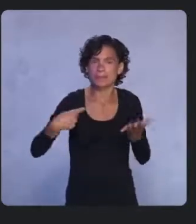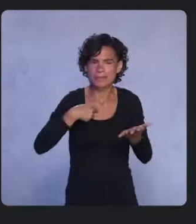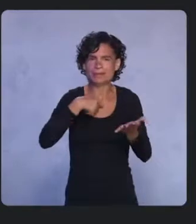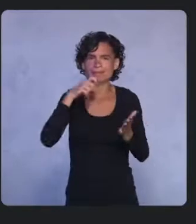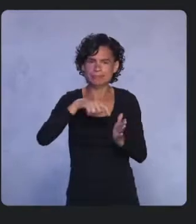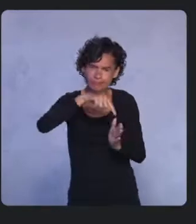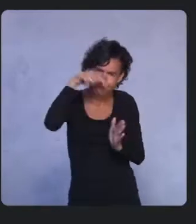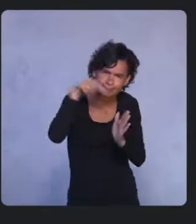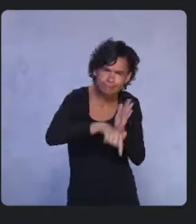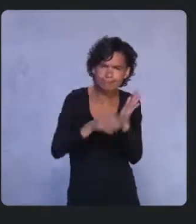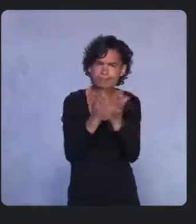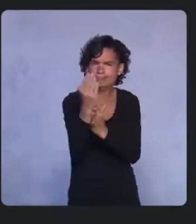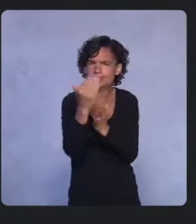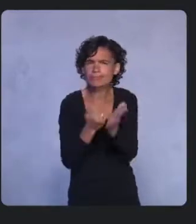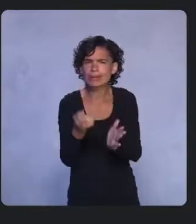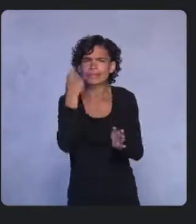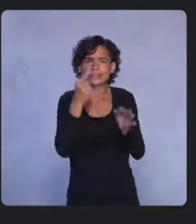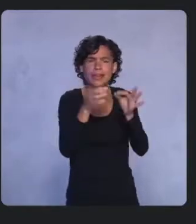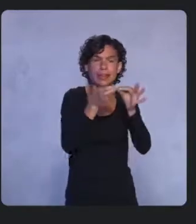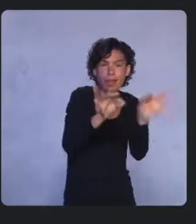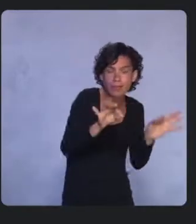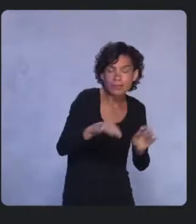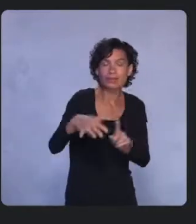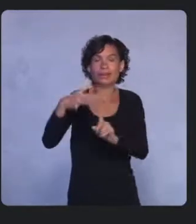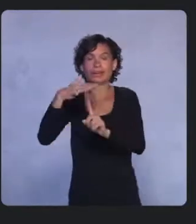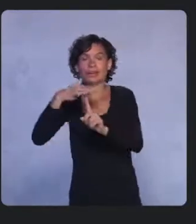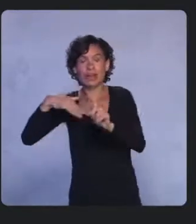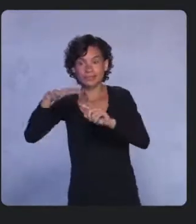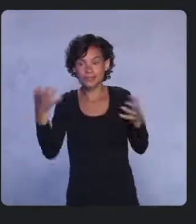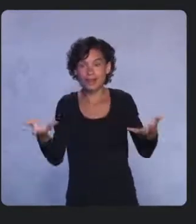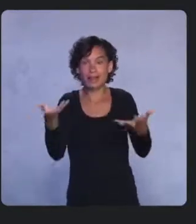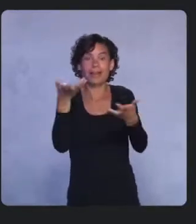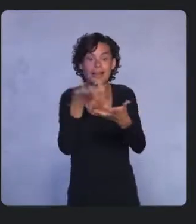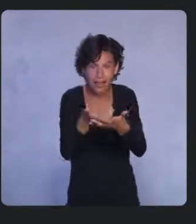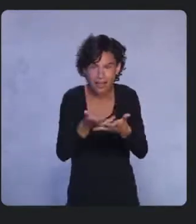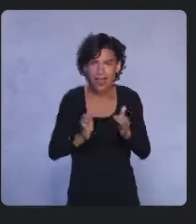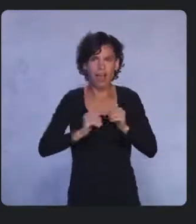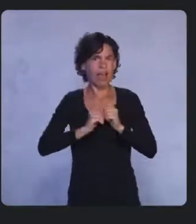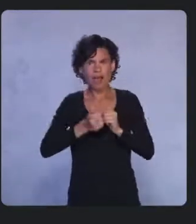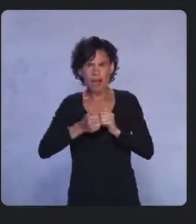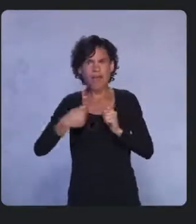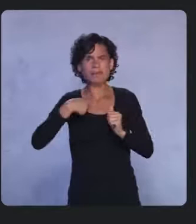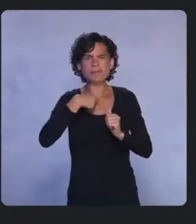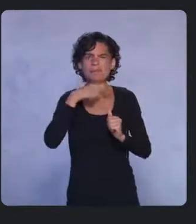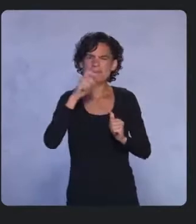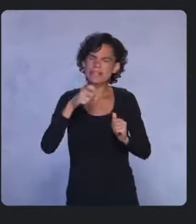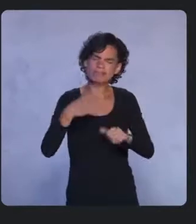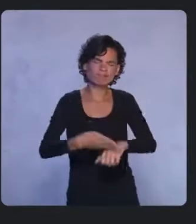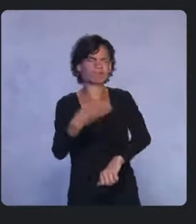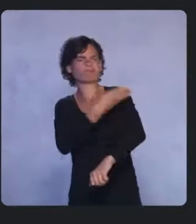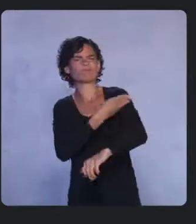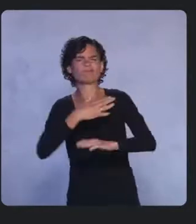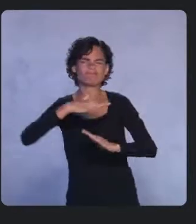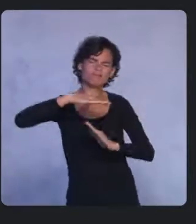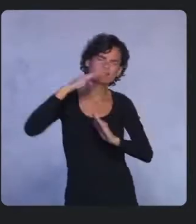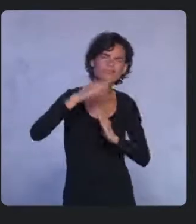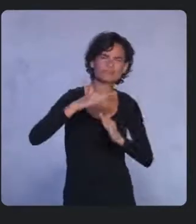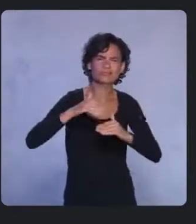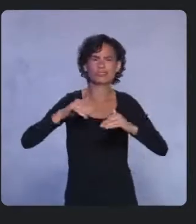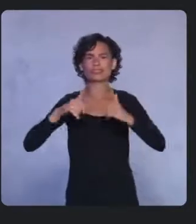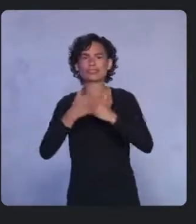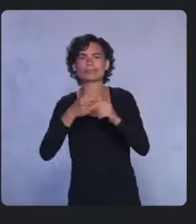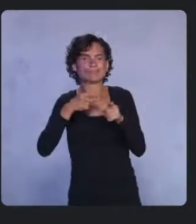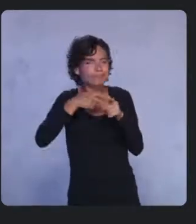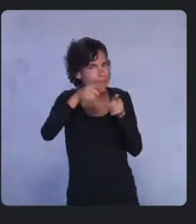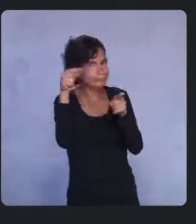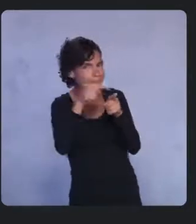of language and context. To do this requires advances in the most challenging areas of AI. And